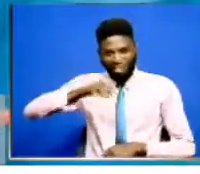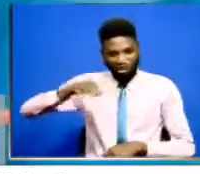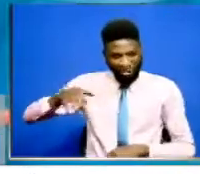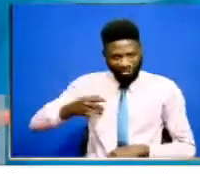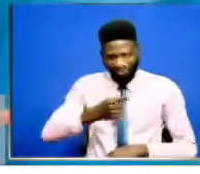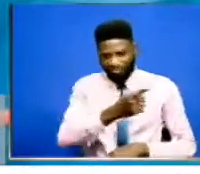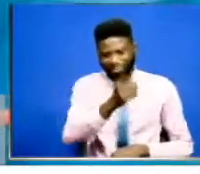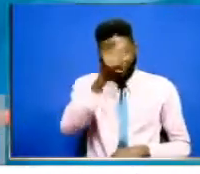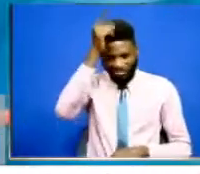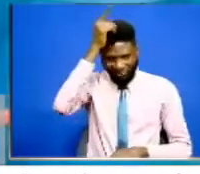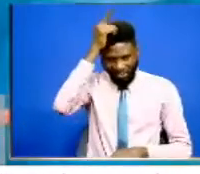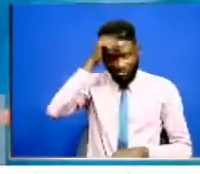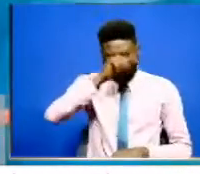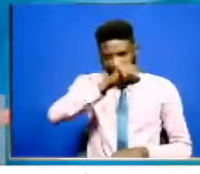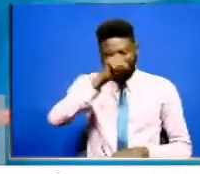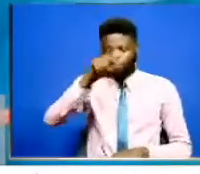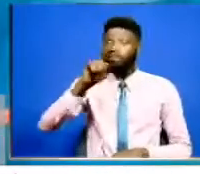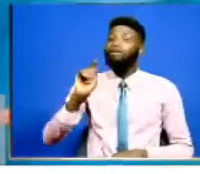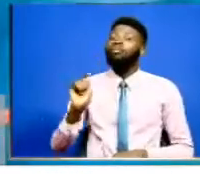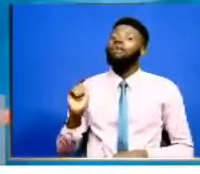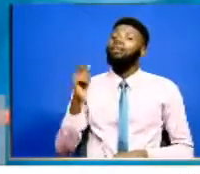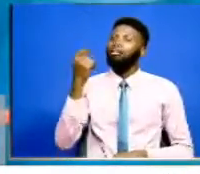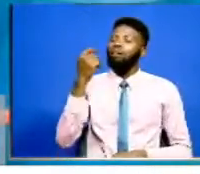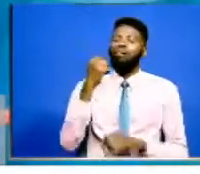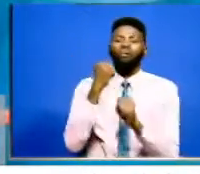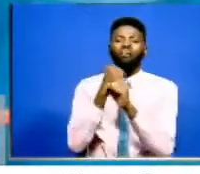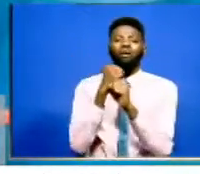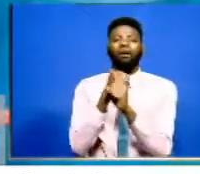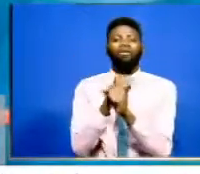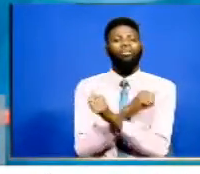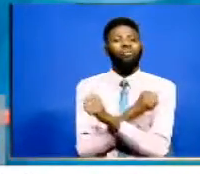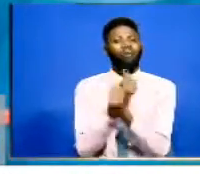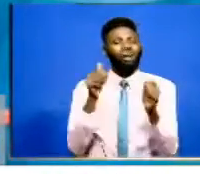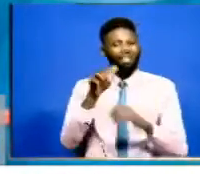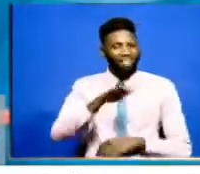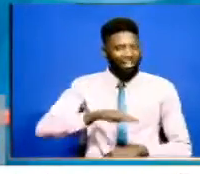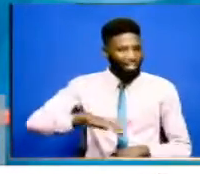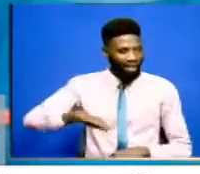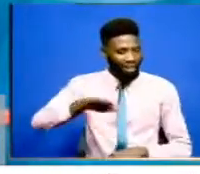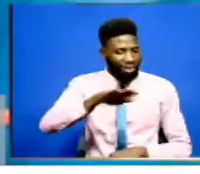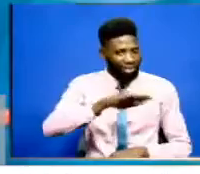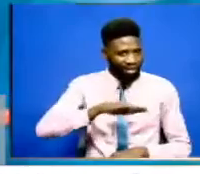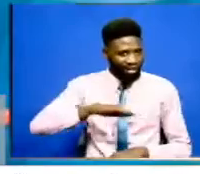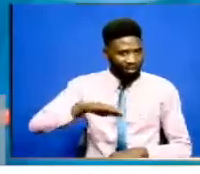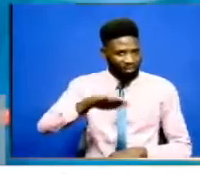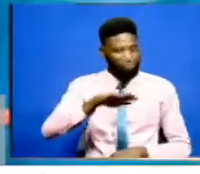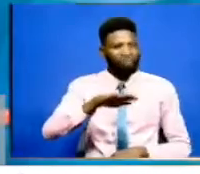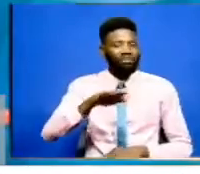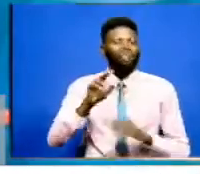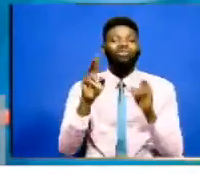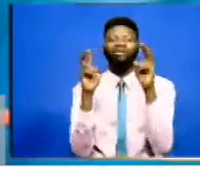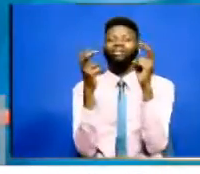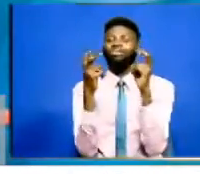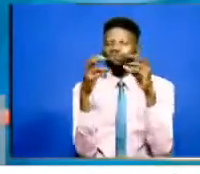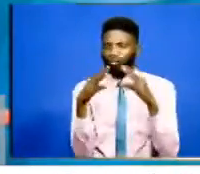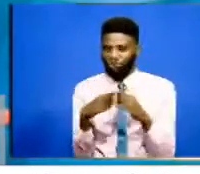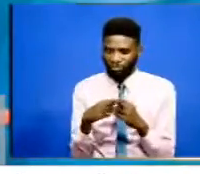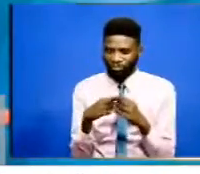countryside. So Kenya is doing really well on environmental matters. And I think that, you know,